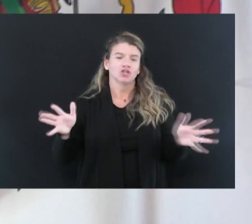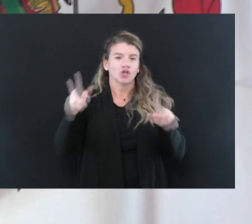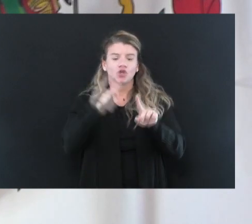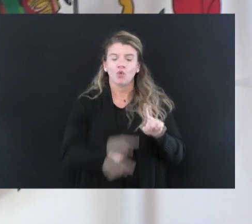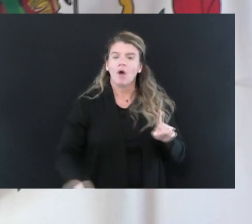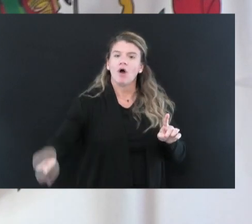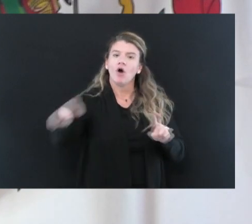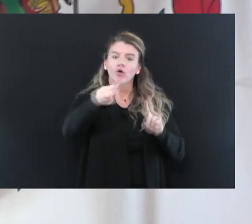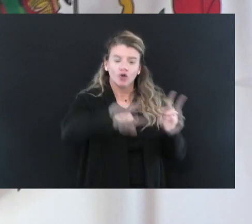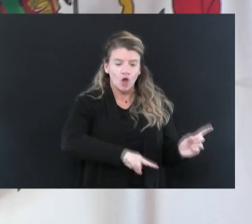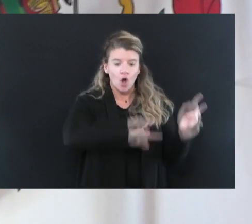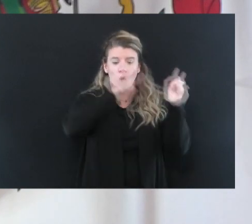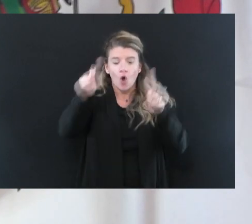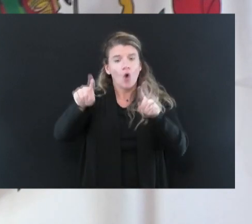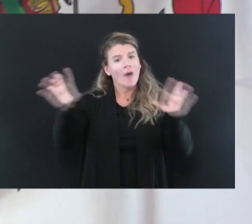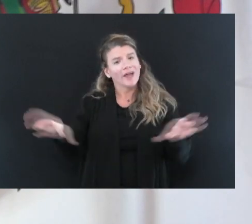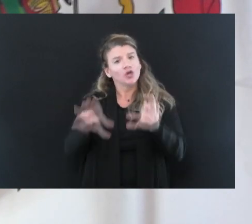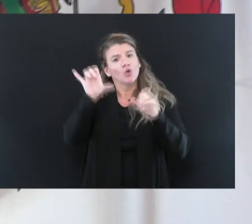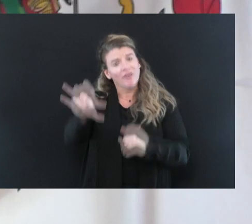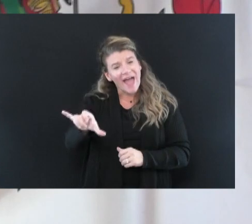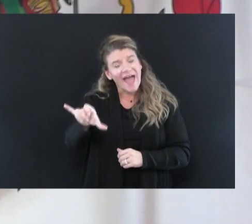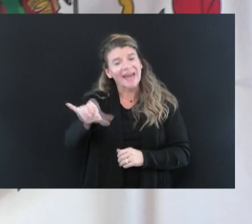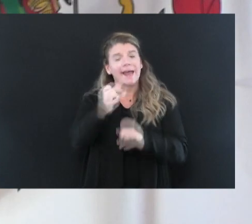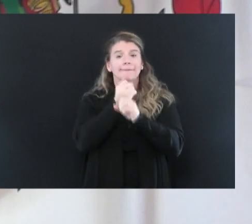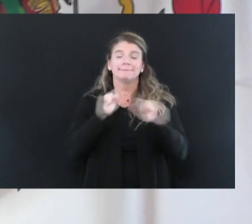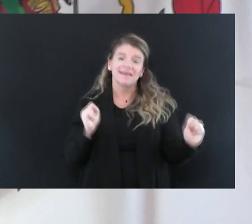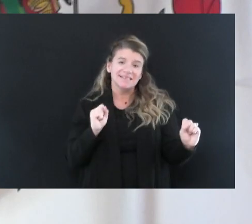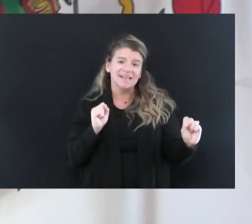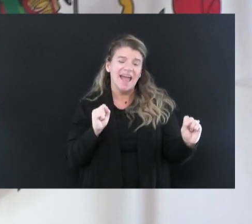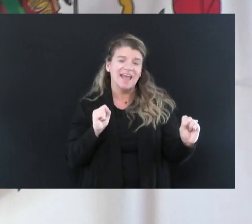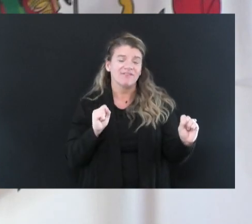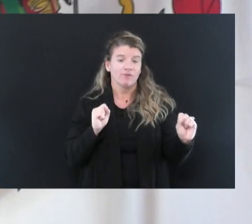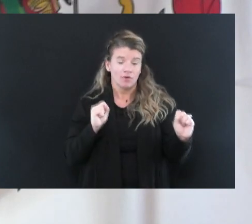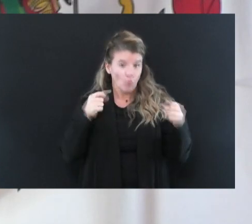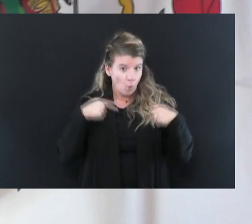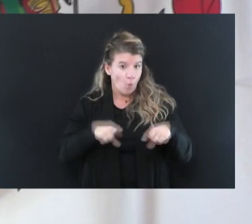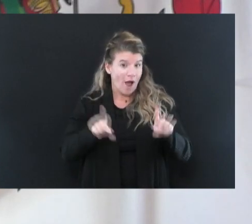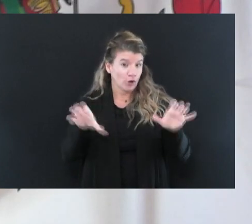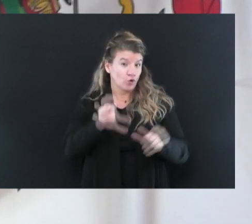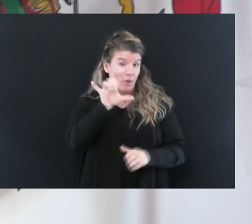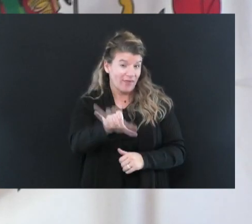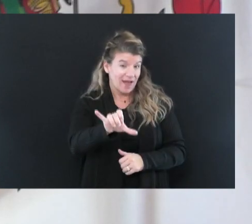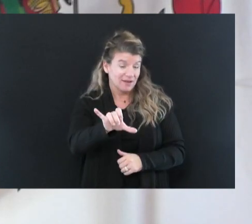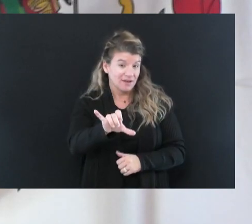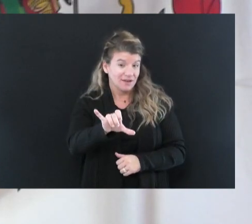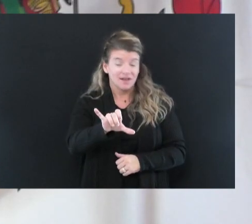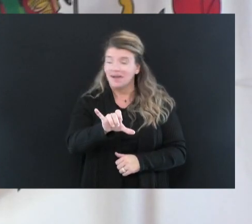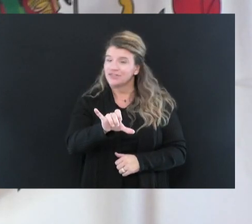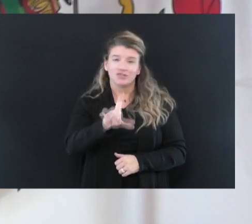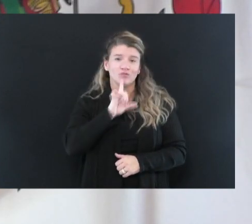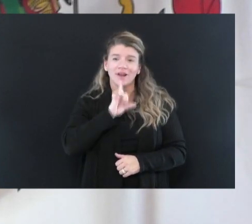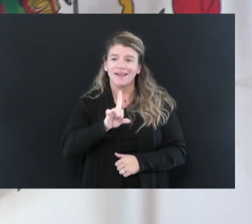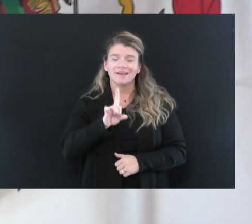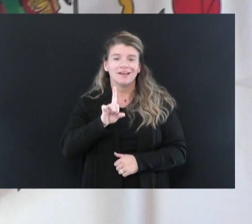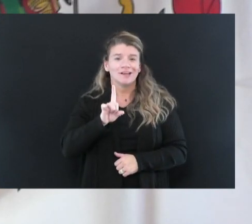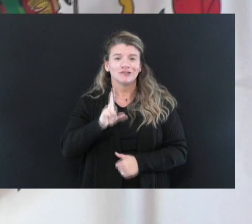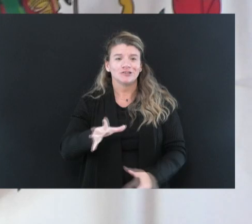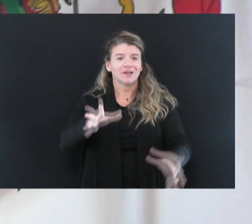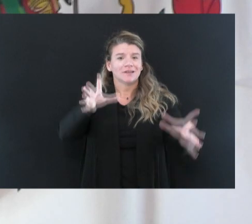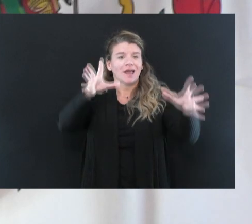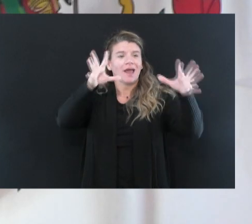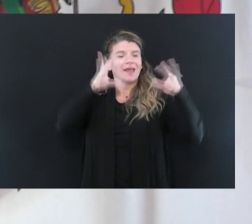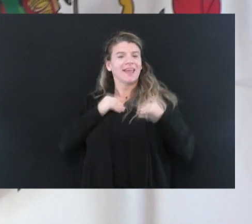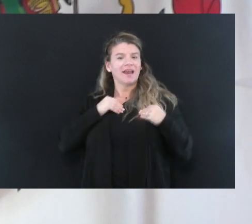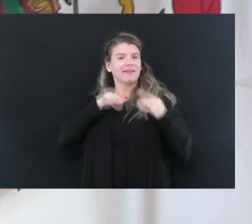get out and do that and be safe in doing so, and just take in West Virginia. It's